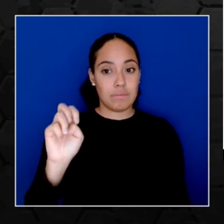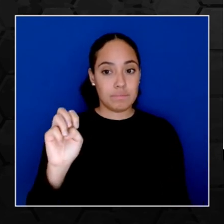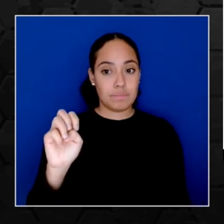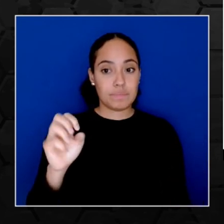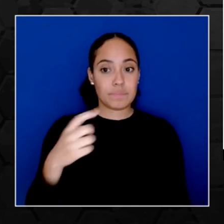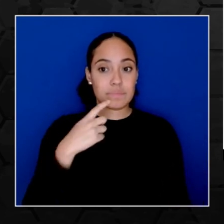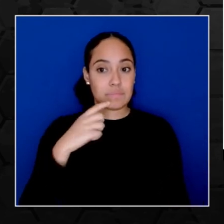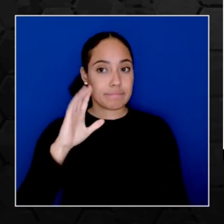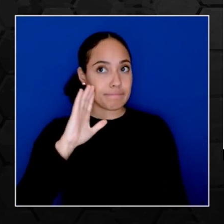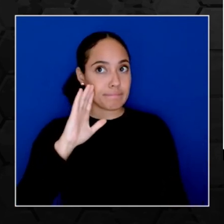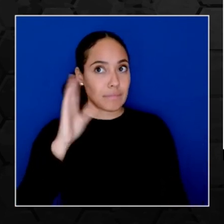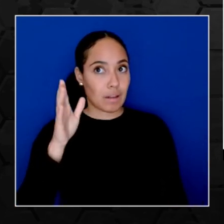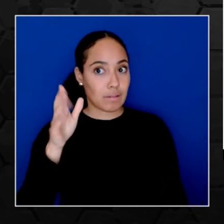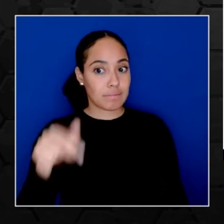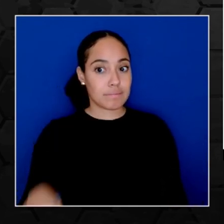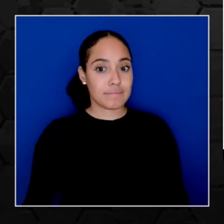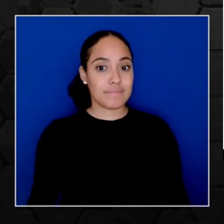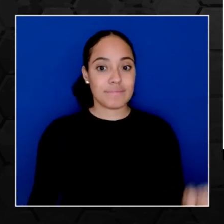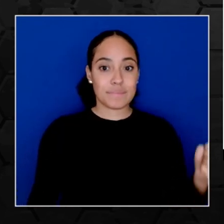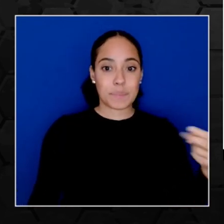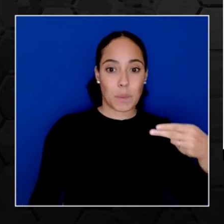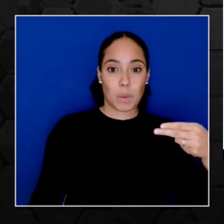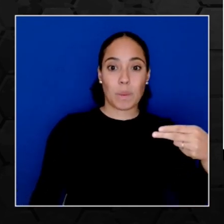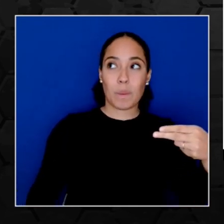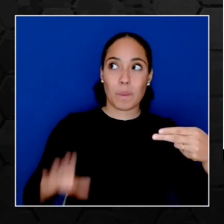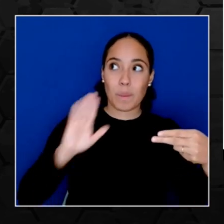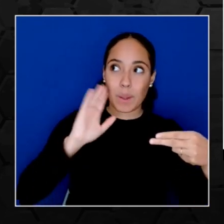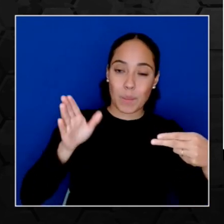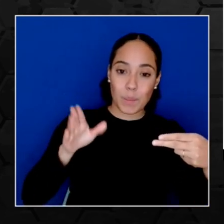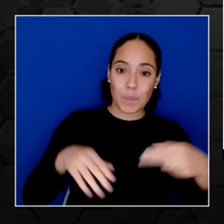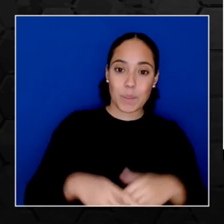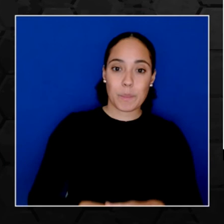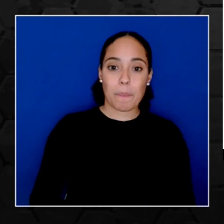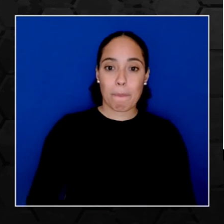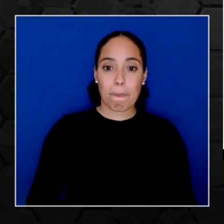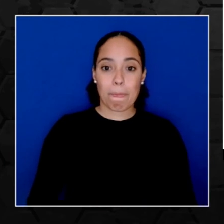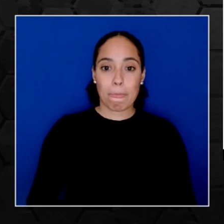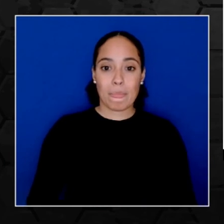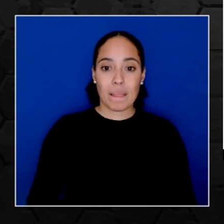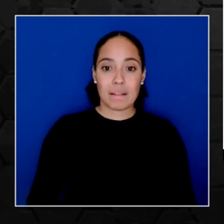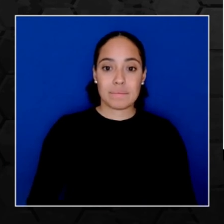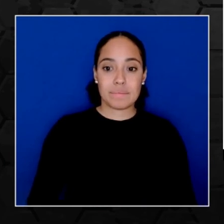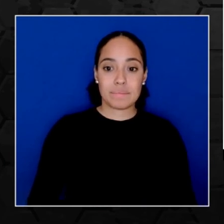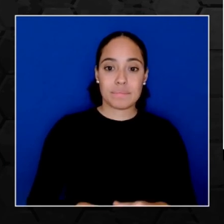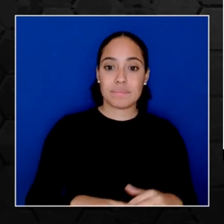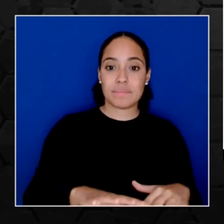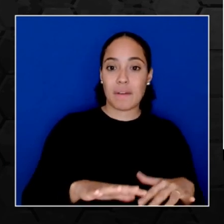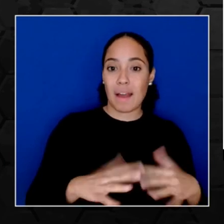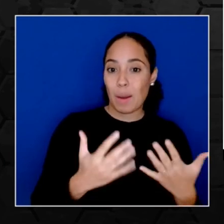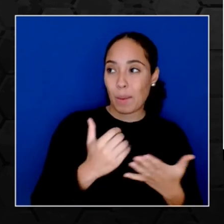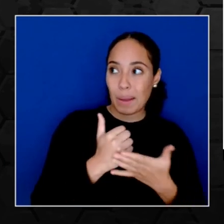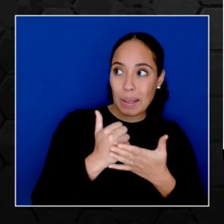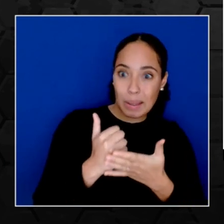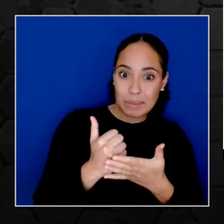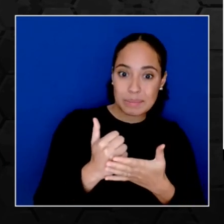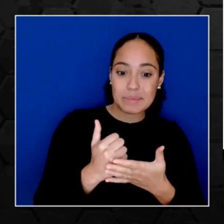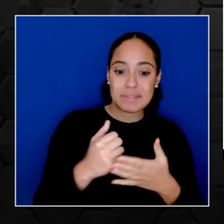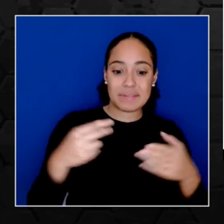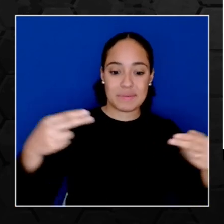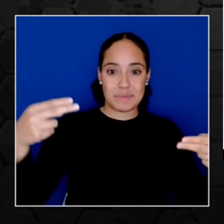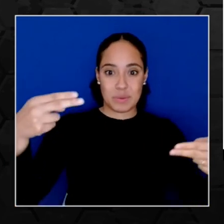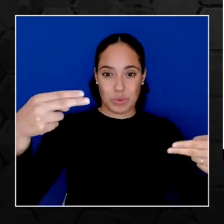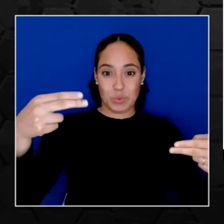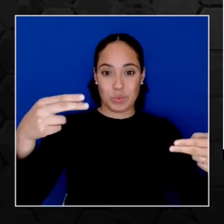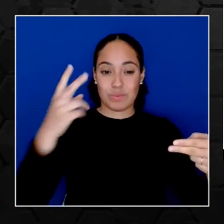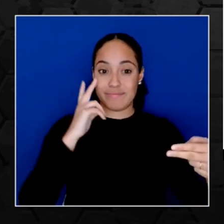I'll just give it hello. And here you can see, so hi, how can I help? But this is, if you remember, this is not the